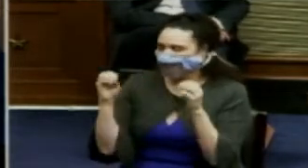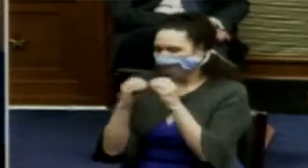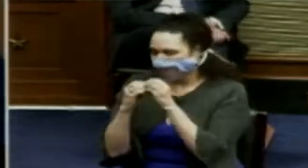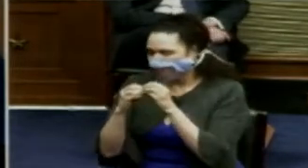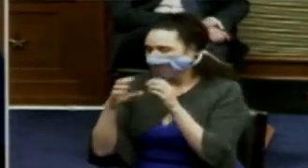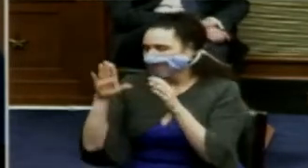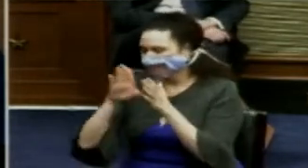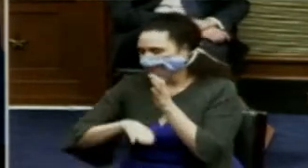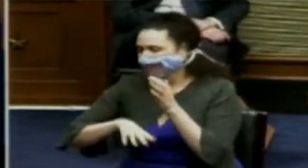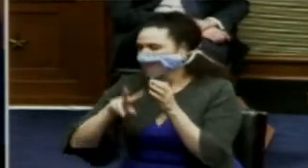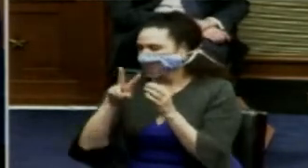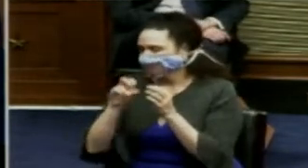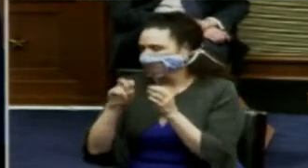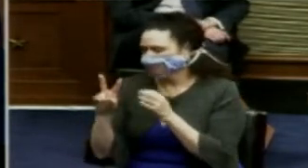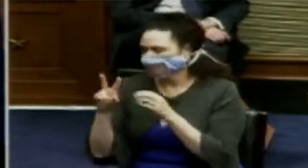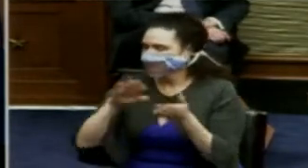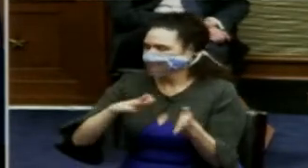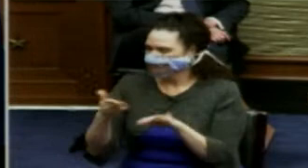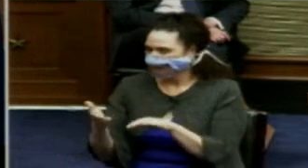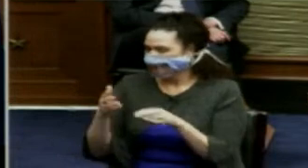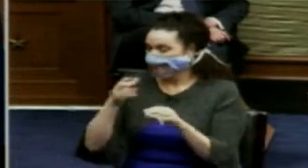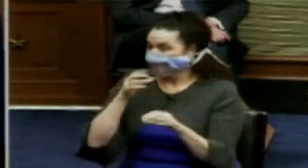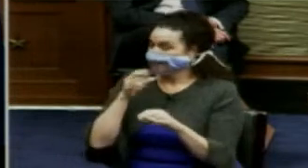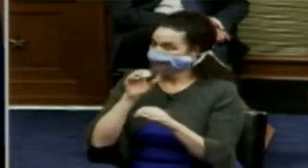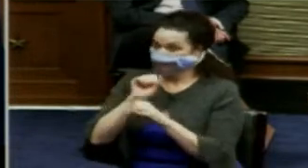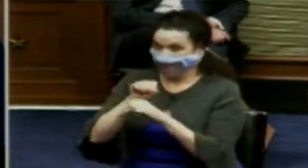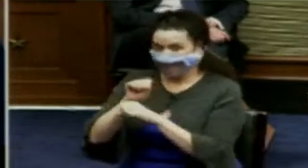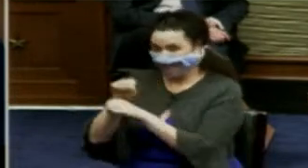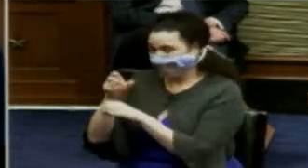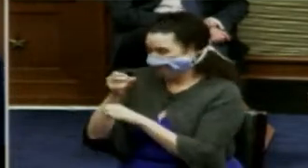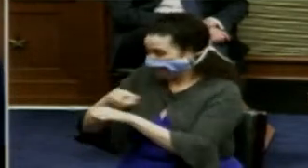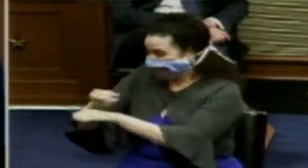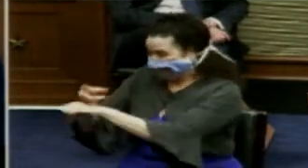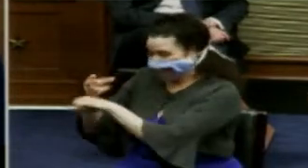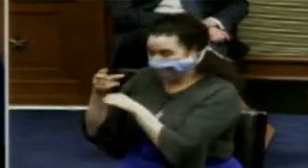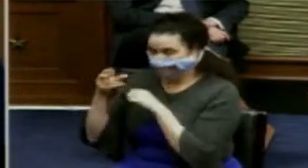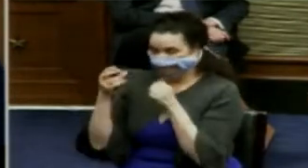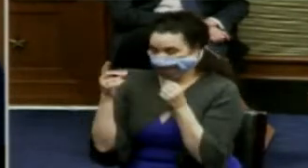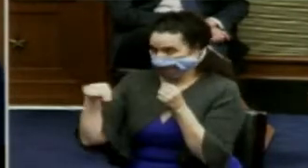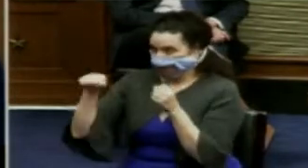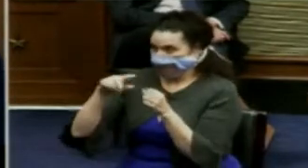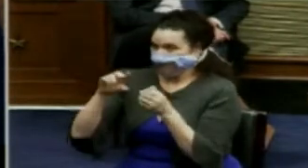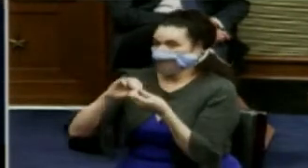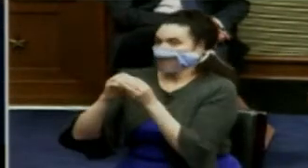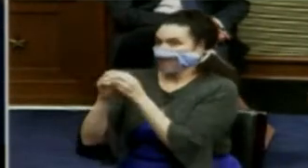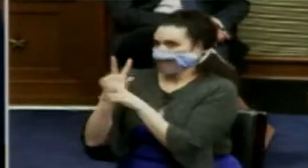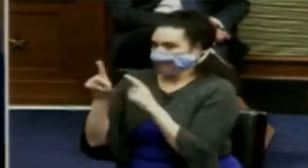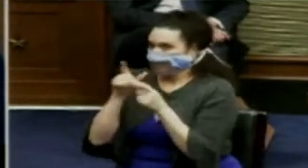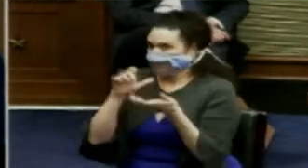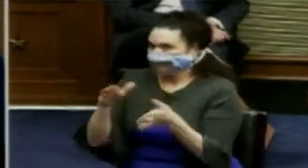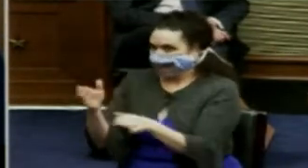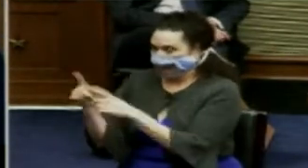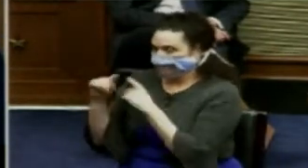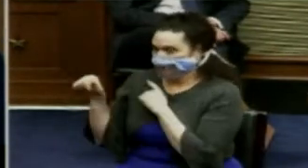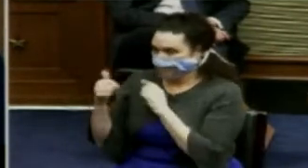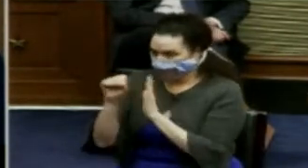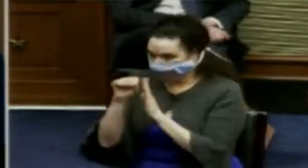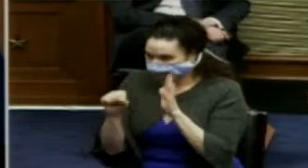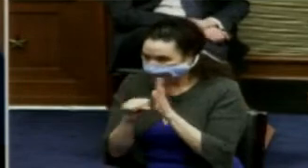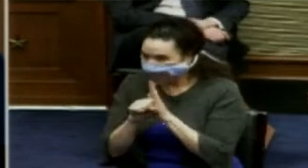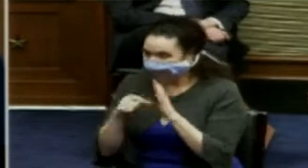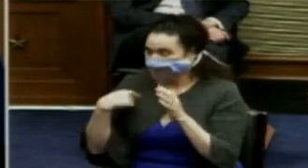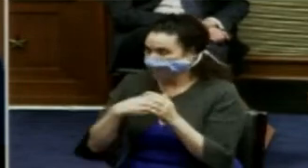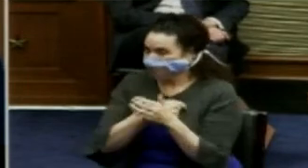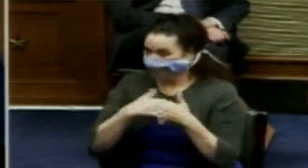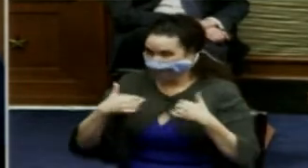combat, surpassing the number from 10 other states. More recently, publicly available DoD information from the Defense Casualty Analysis